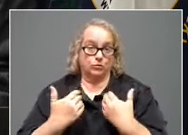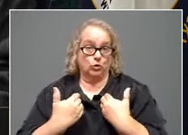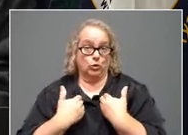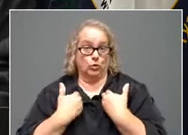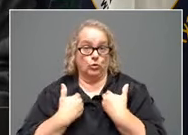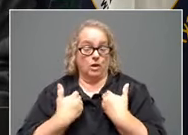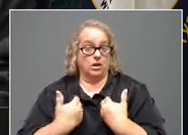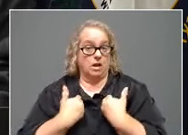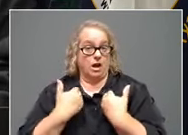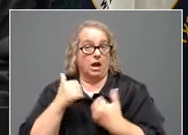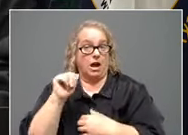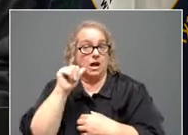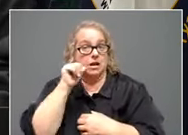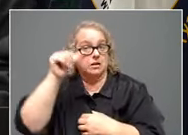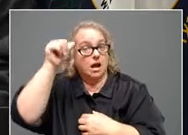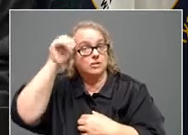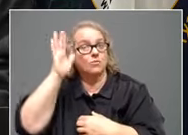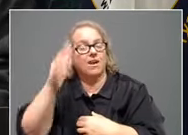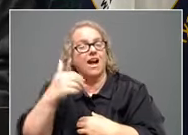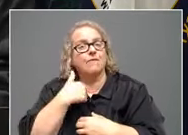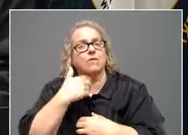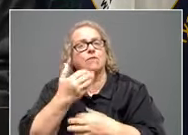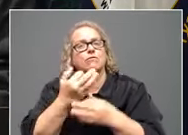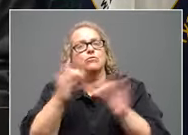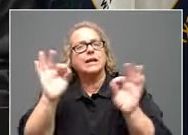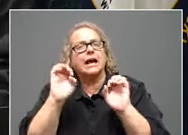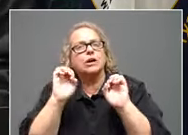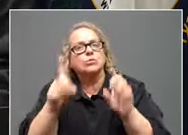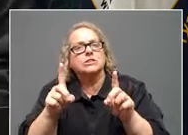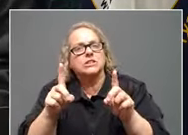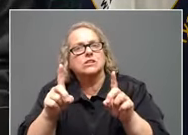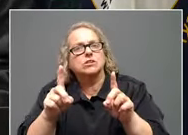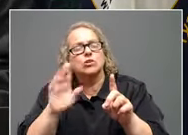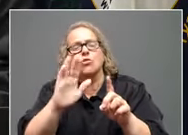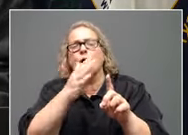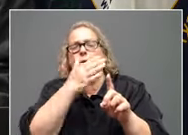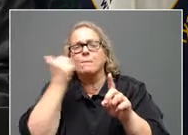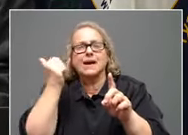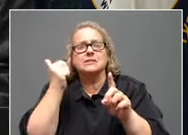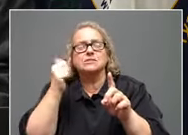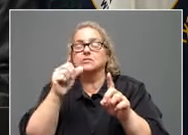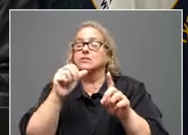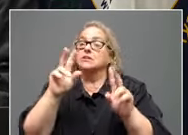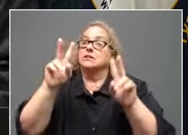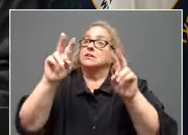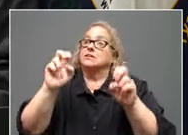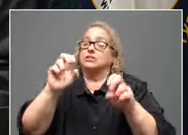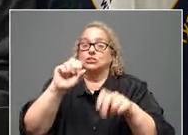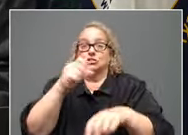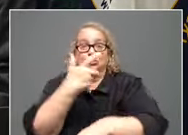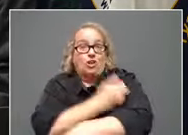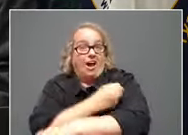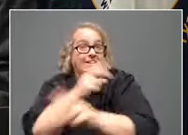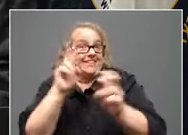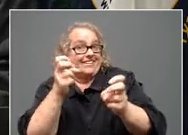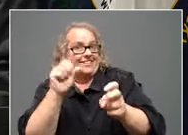adults that are going to have a free education, your best shot at that, besides academic